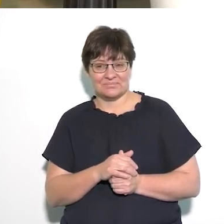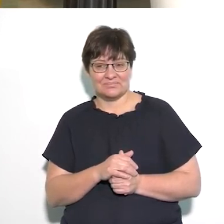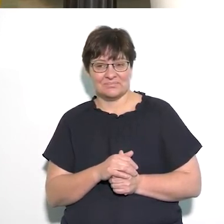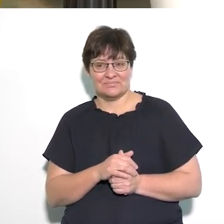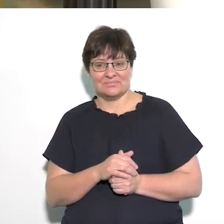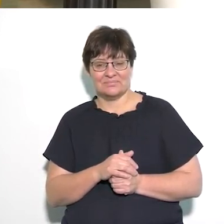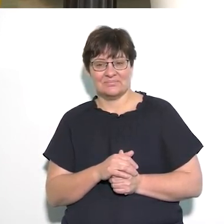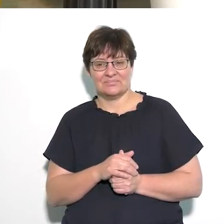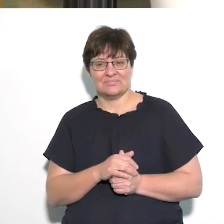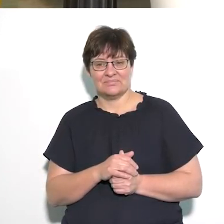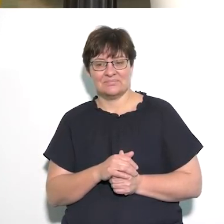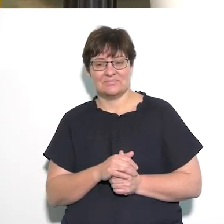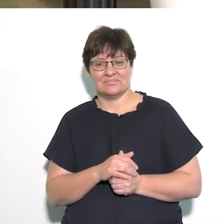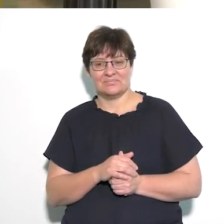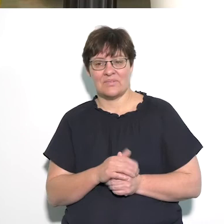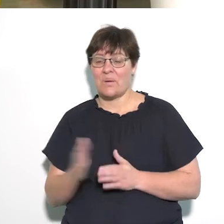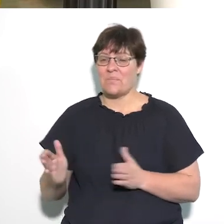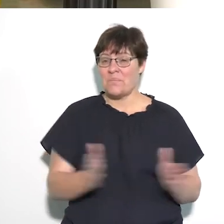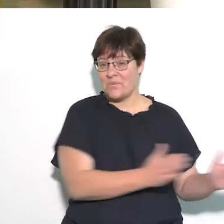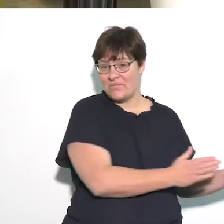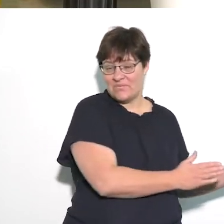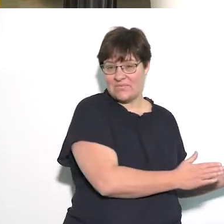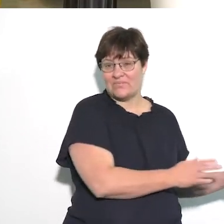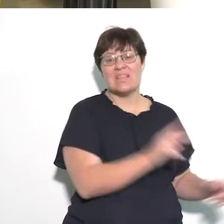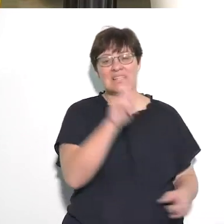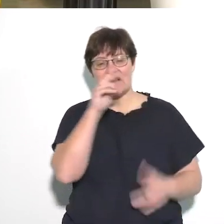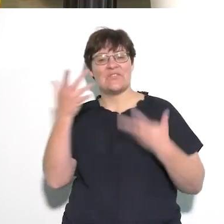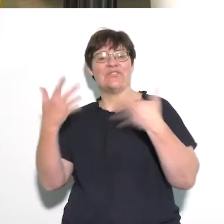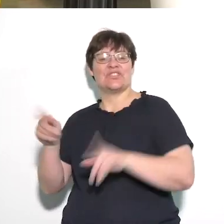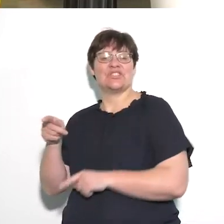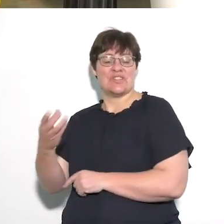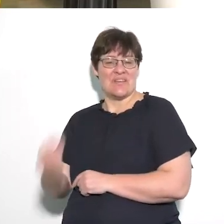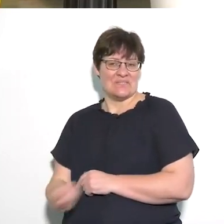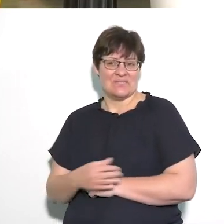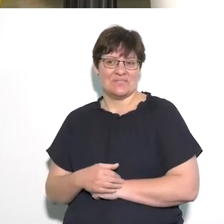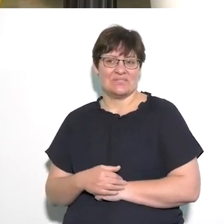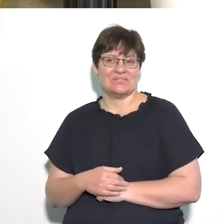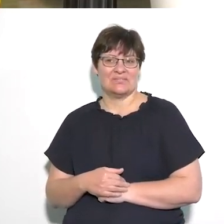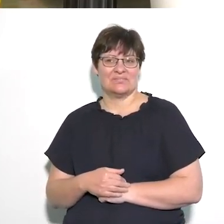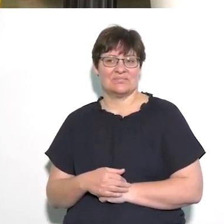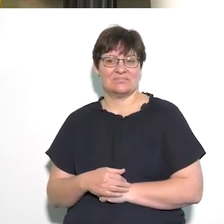Making a nice big mess there. I'm going to move that over, and you can have a look at my finished one over here.